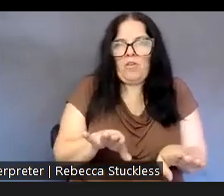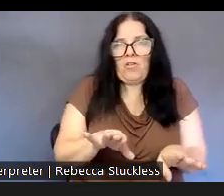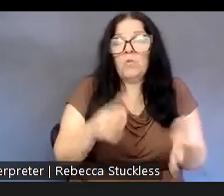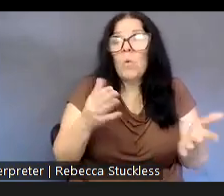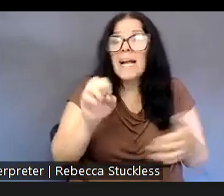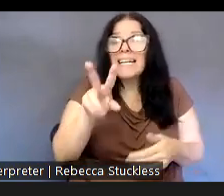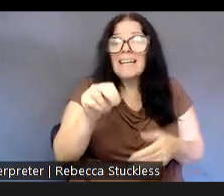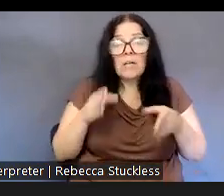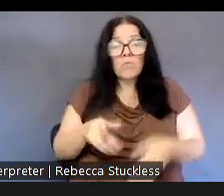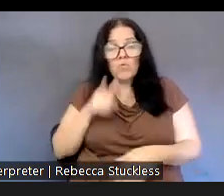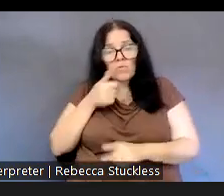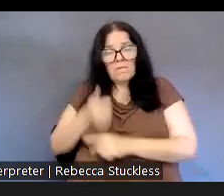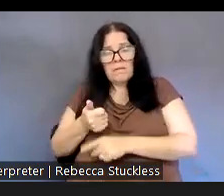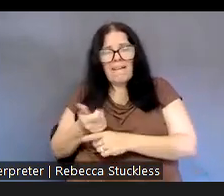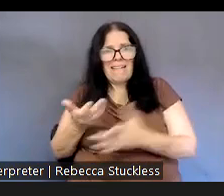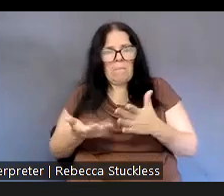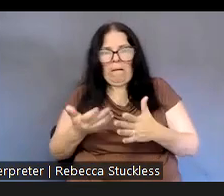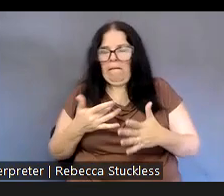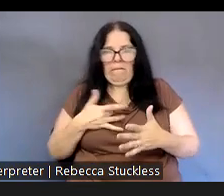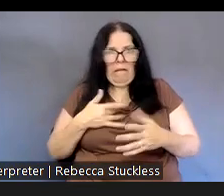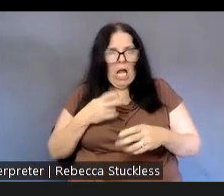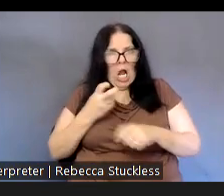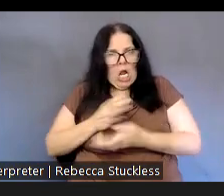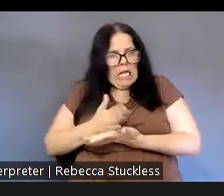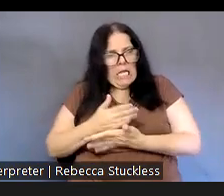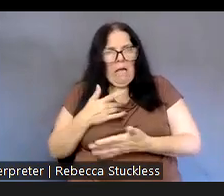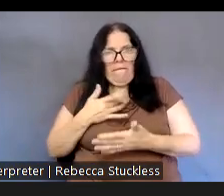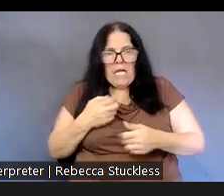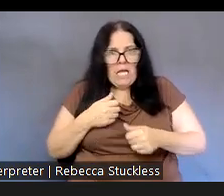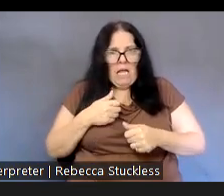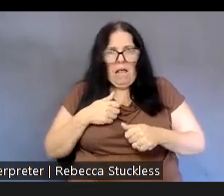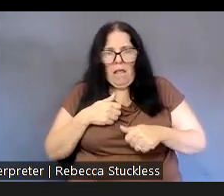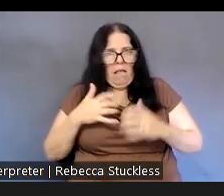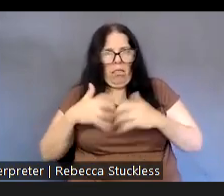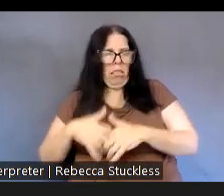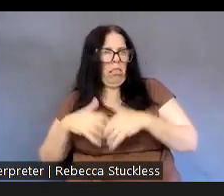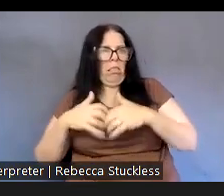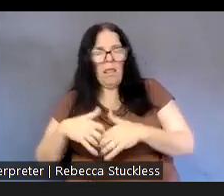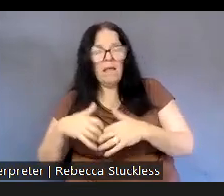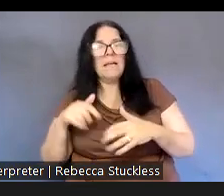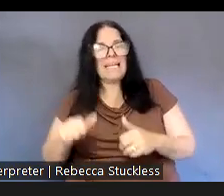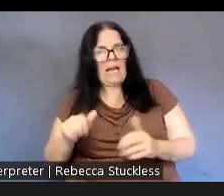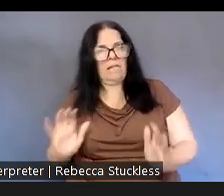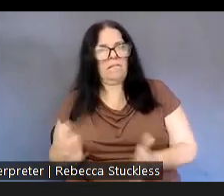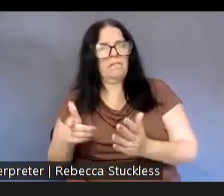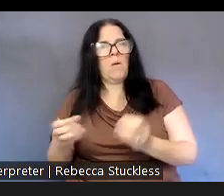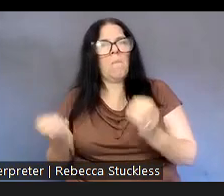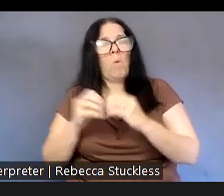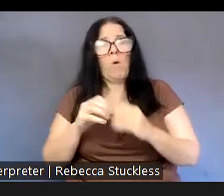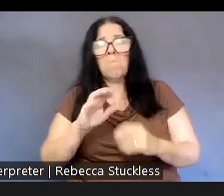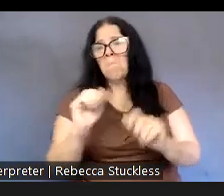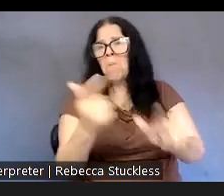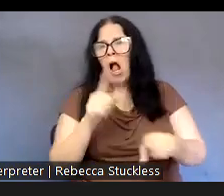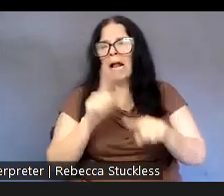in resilience could learn to cultivate more of it. None of us are probably ever going to